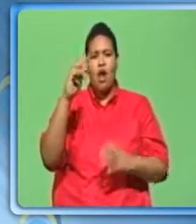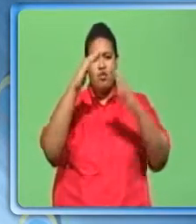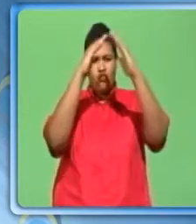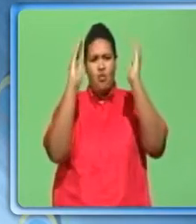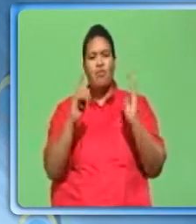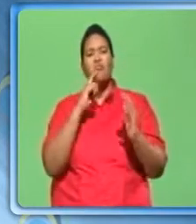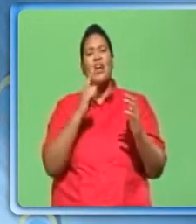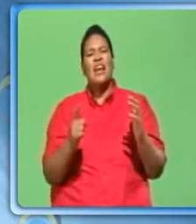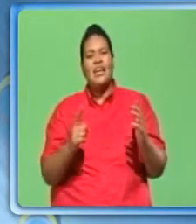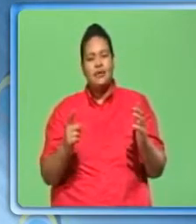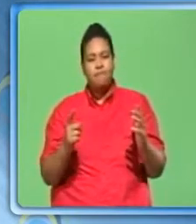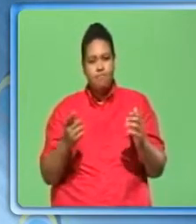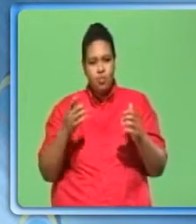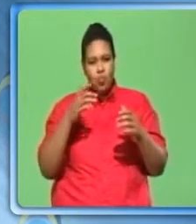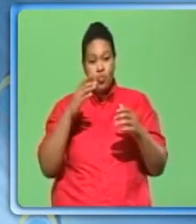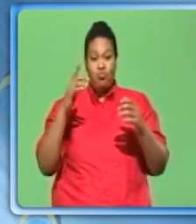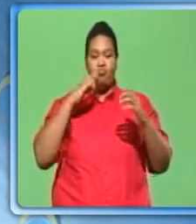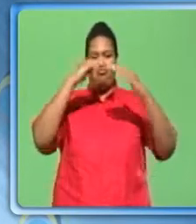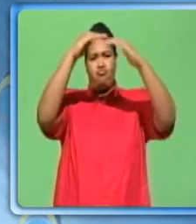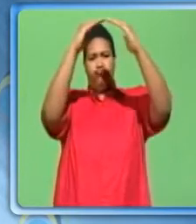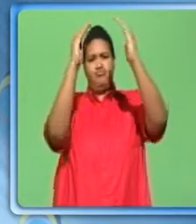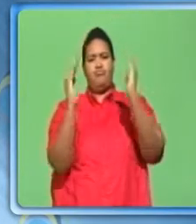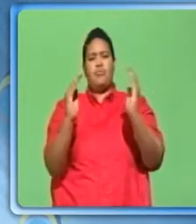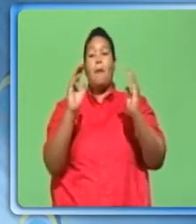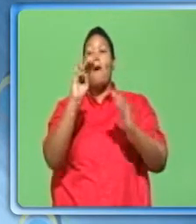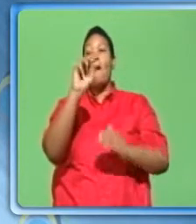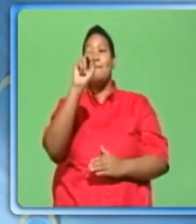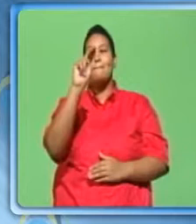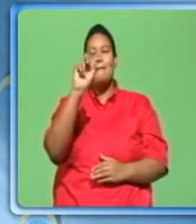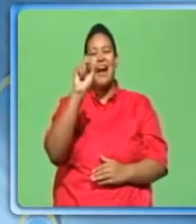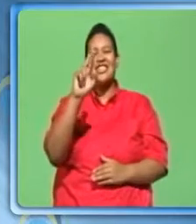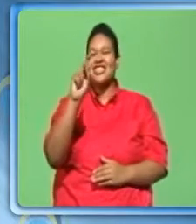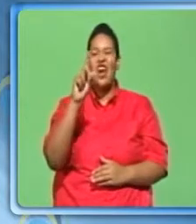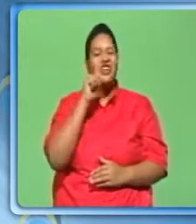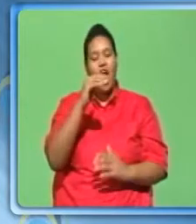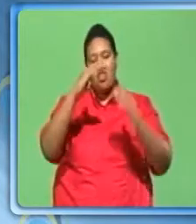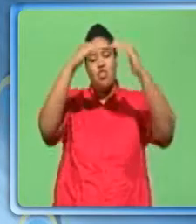the facade, whereas a mansard normally does not.